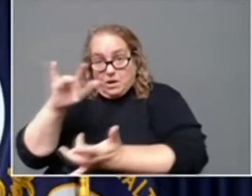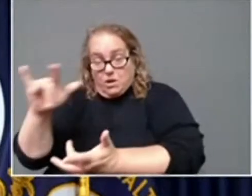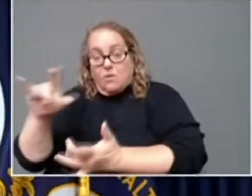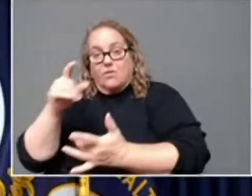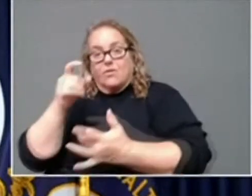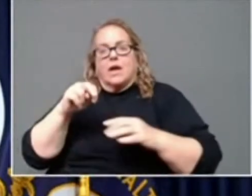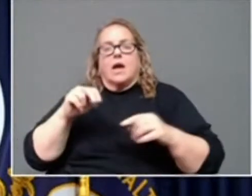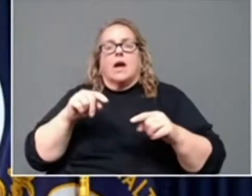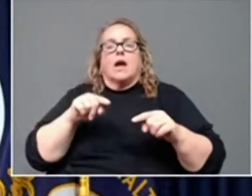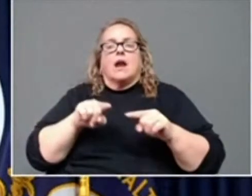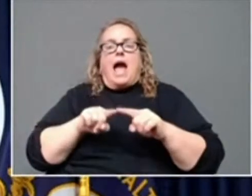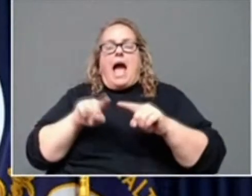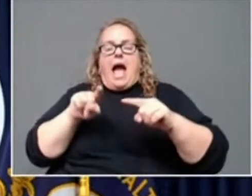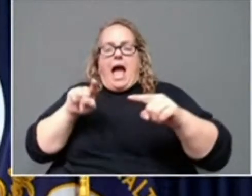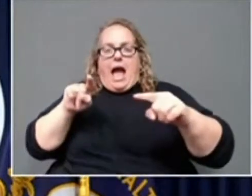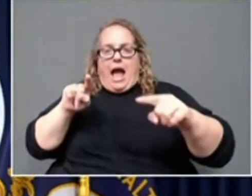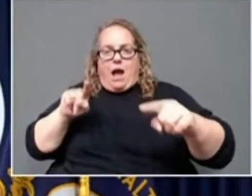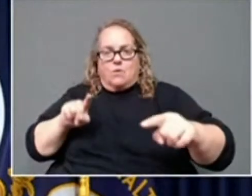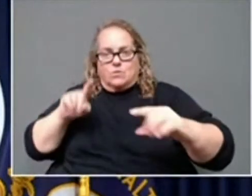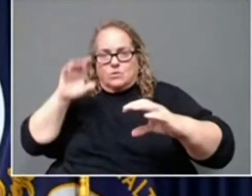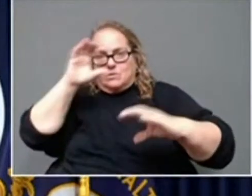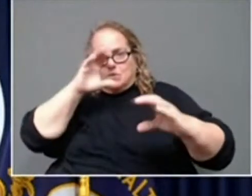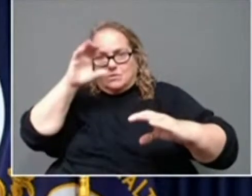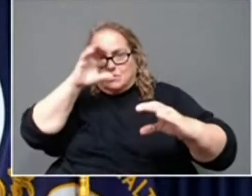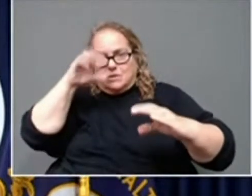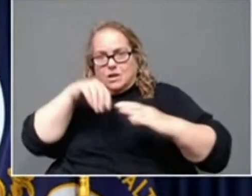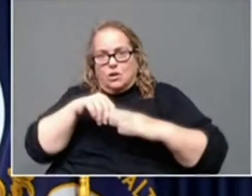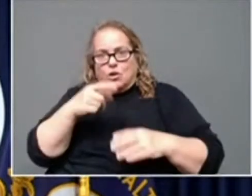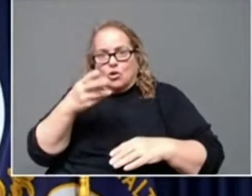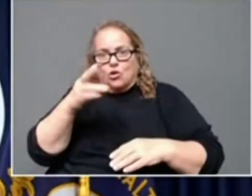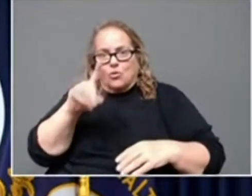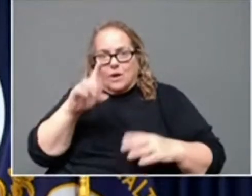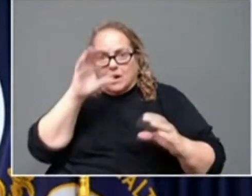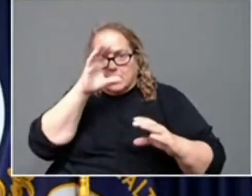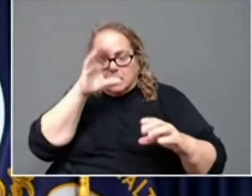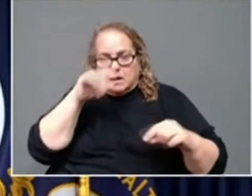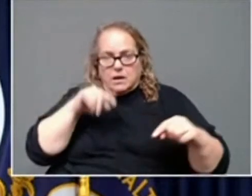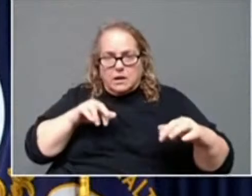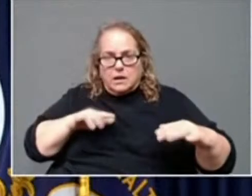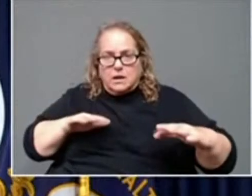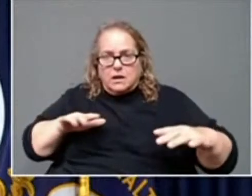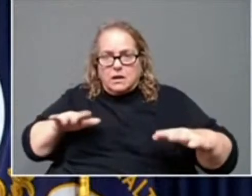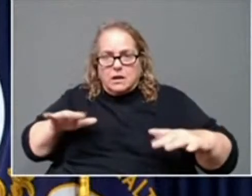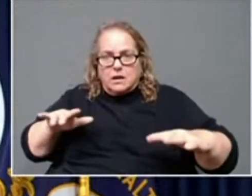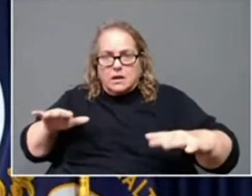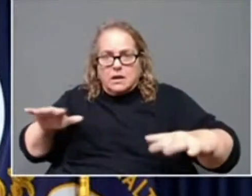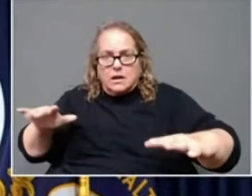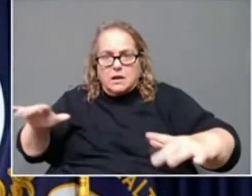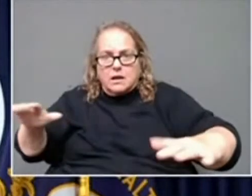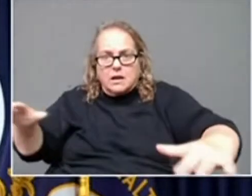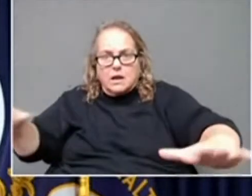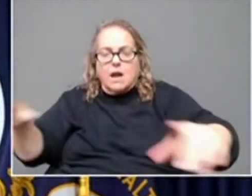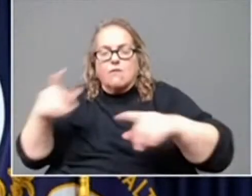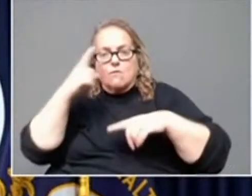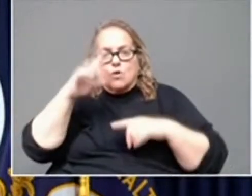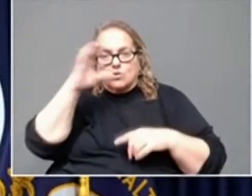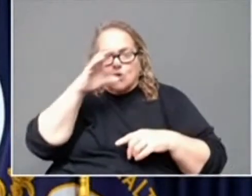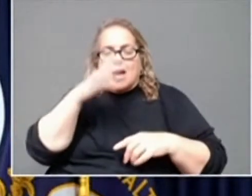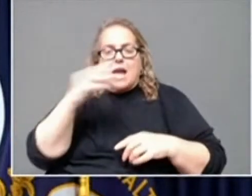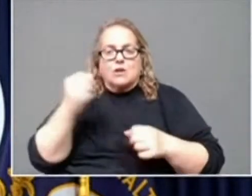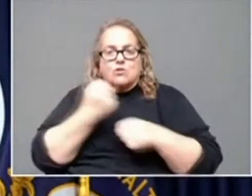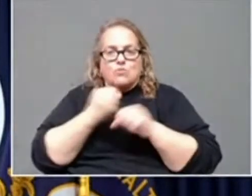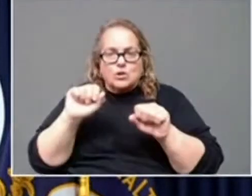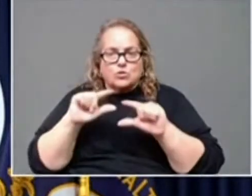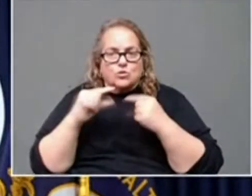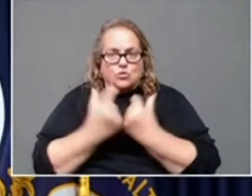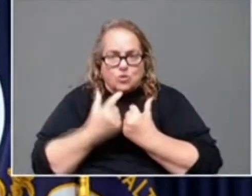go out in a grid fashion. But that's just the official search and rescue groups that are